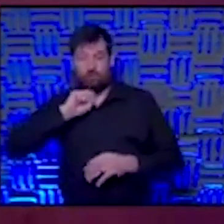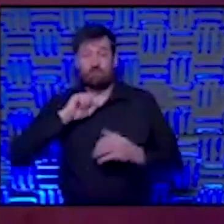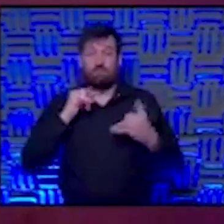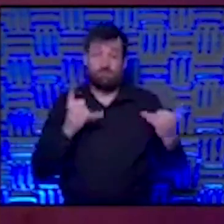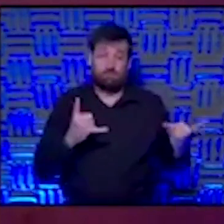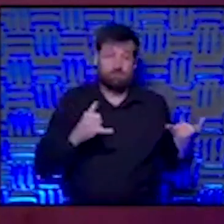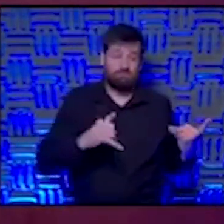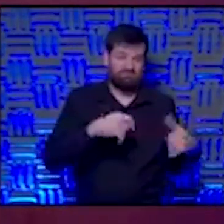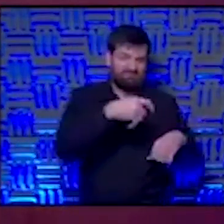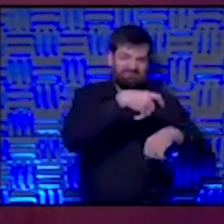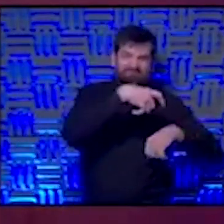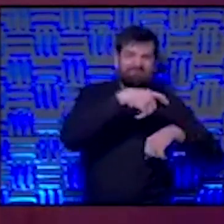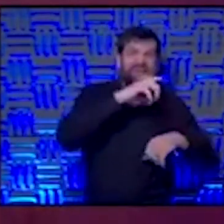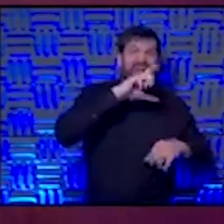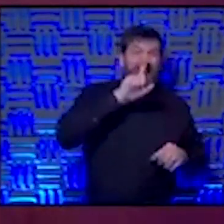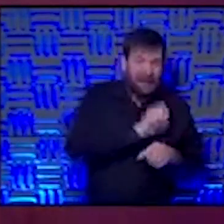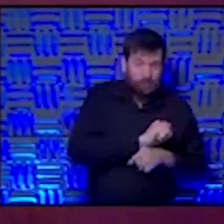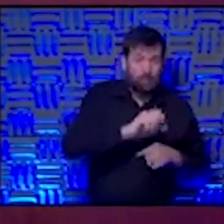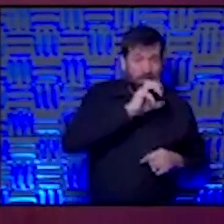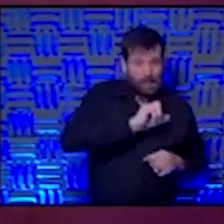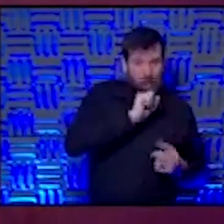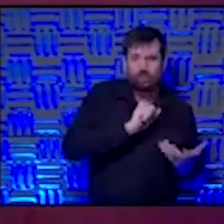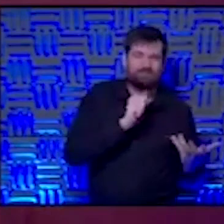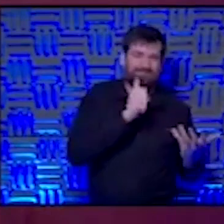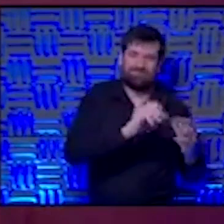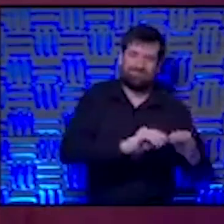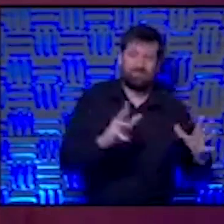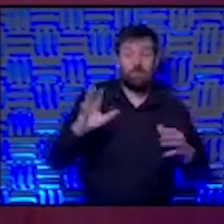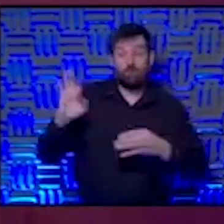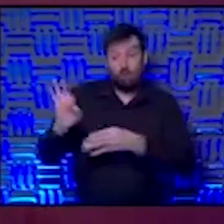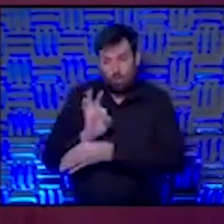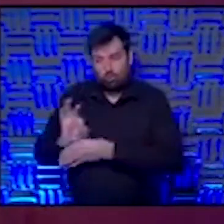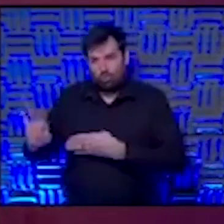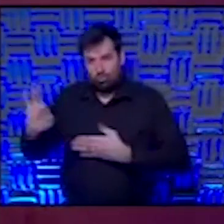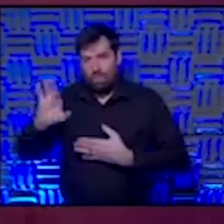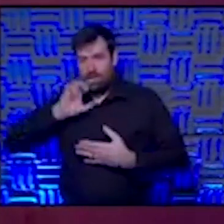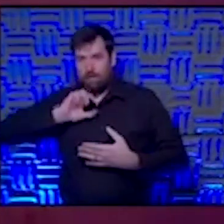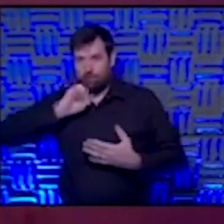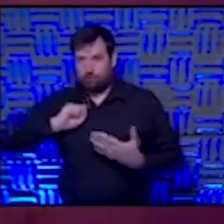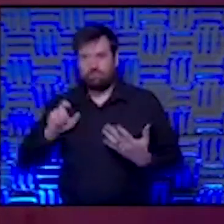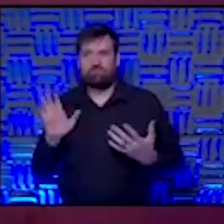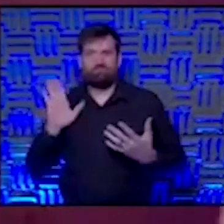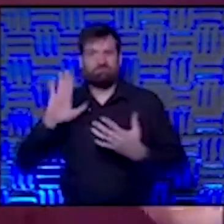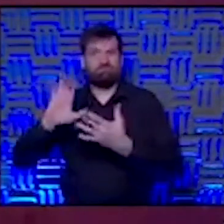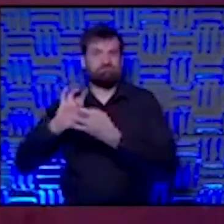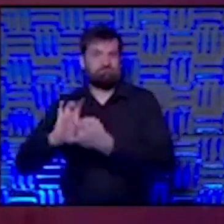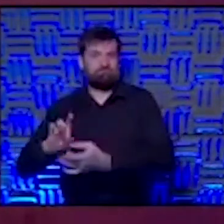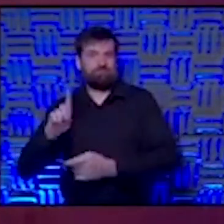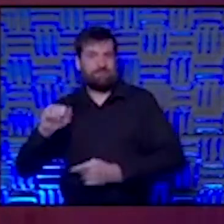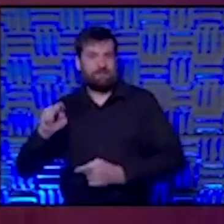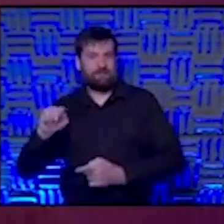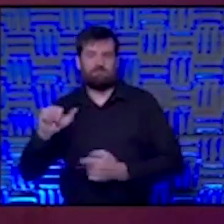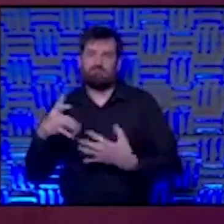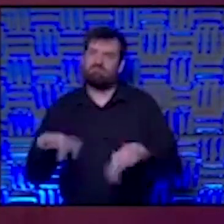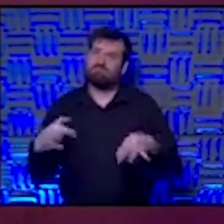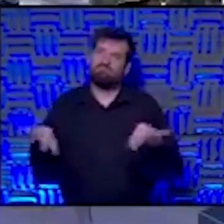age doesn't always tell the whole story. And functional age, to Dana's point, really plays into that. So